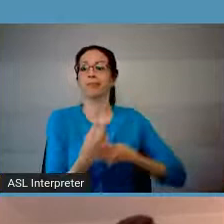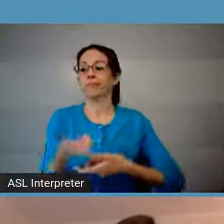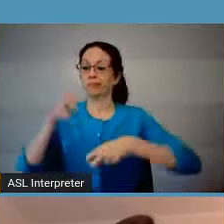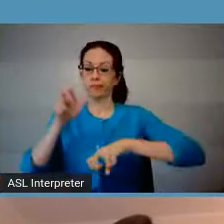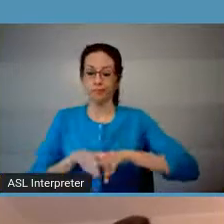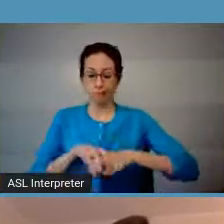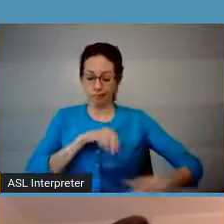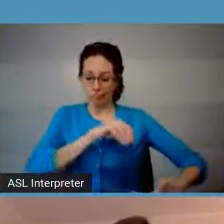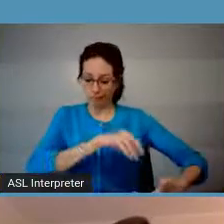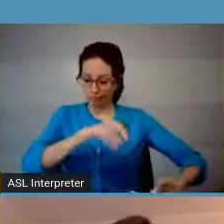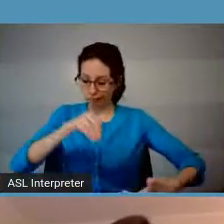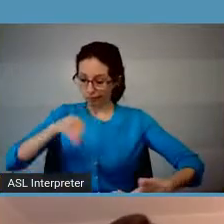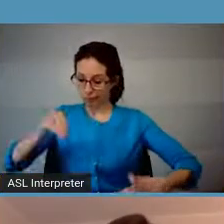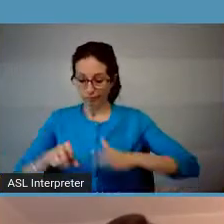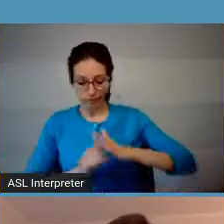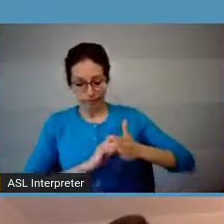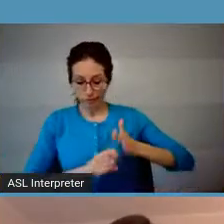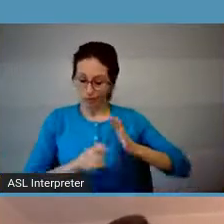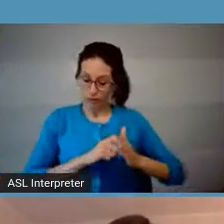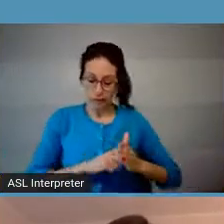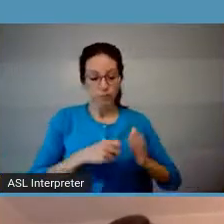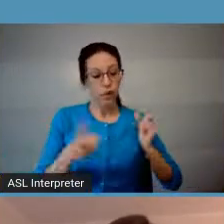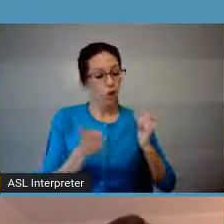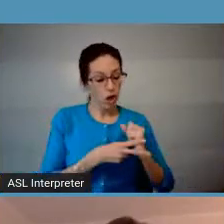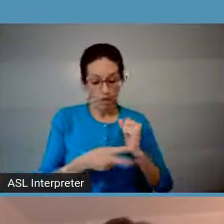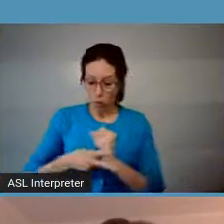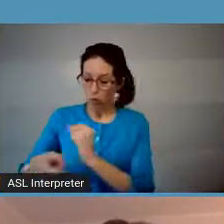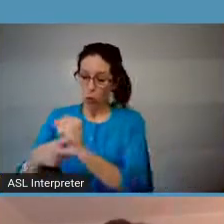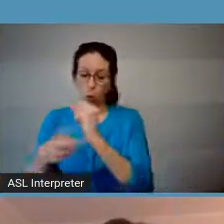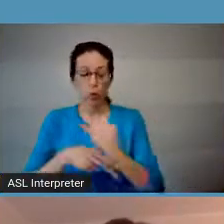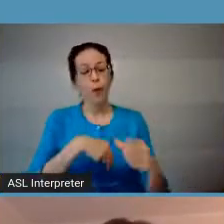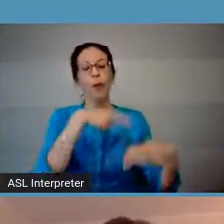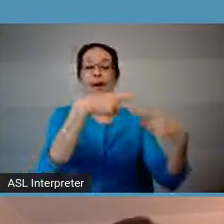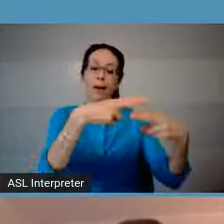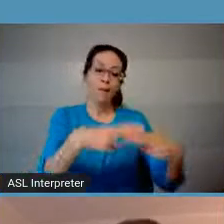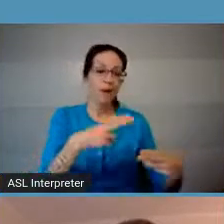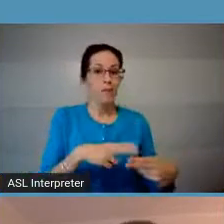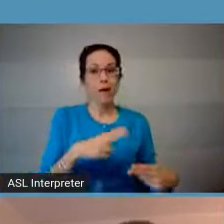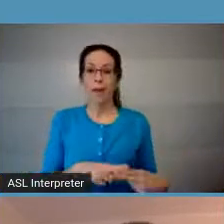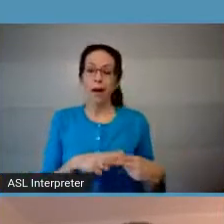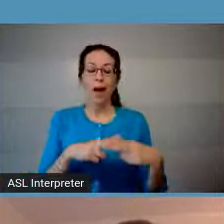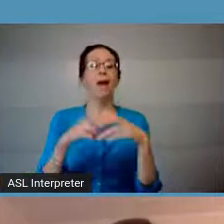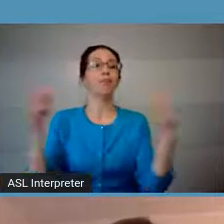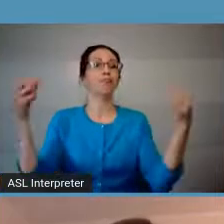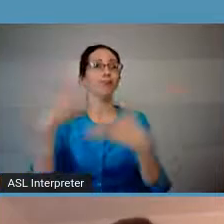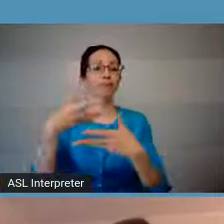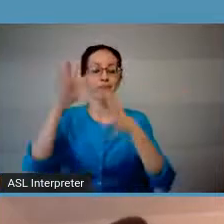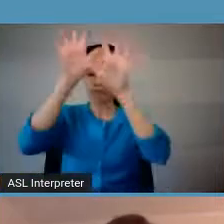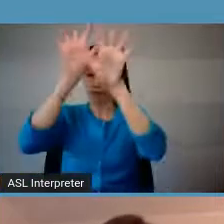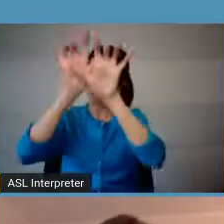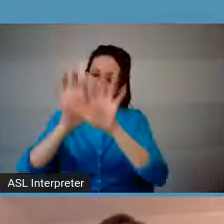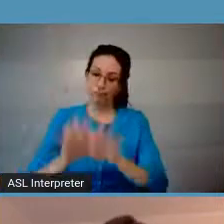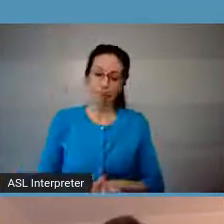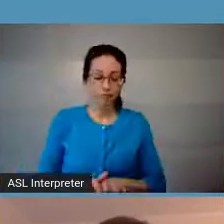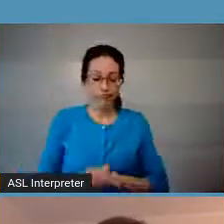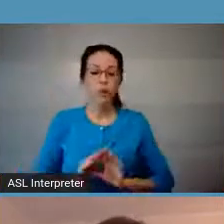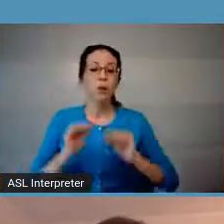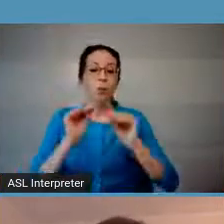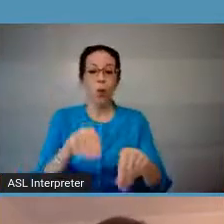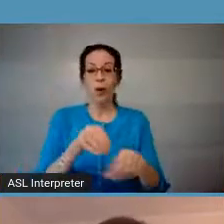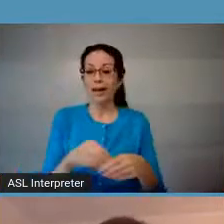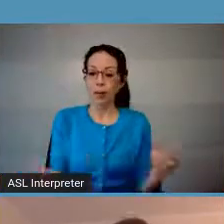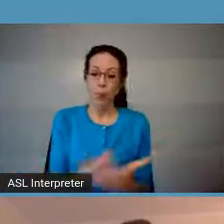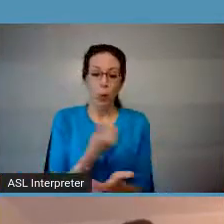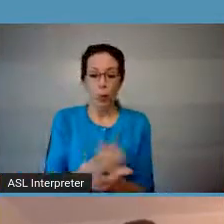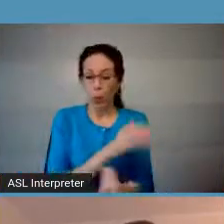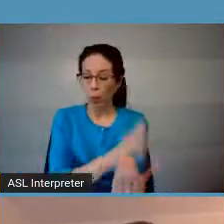copy the files, attach them to the database, fill in every metadata field, put them in their new housing or old housing, put them back on the